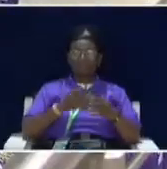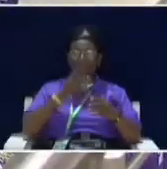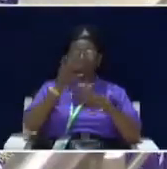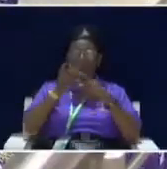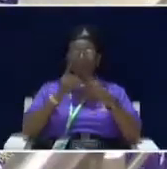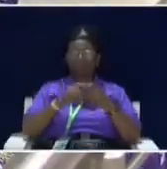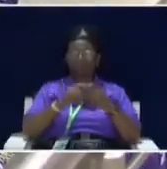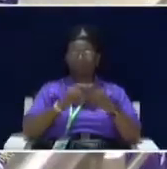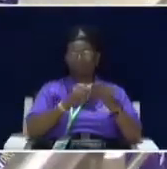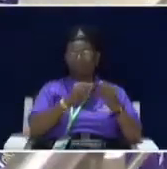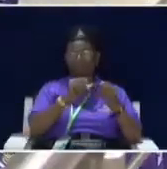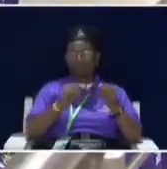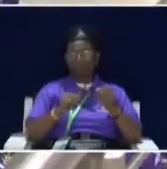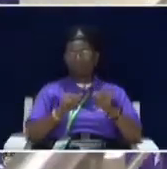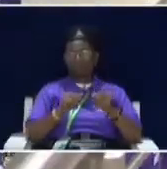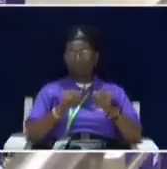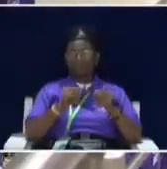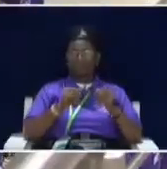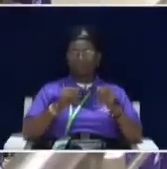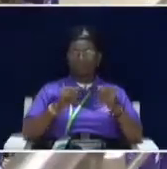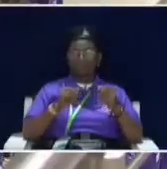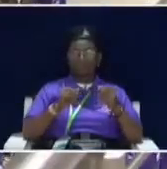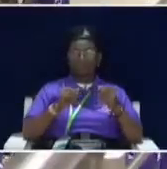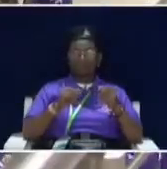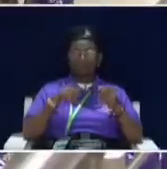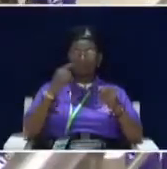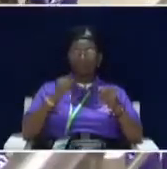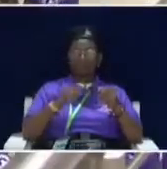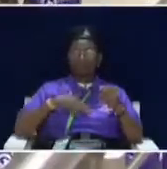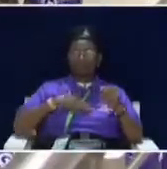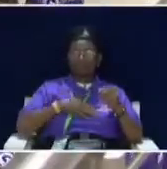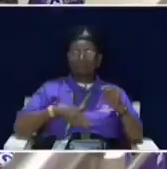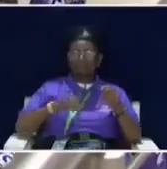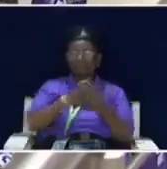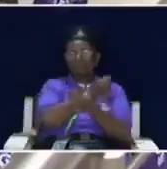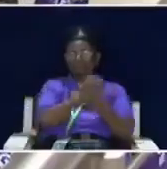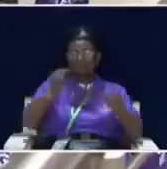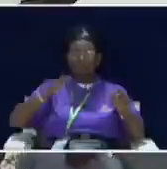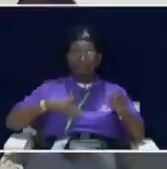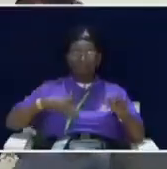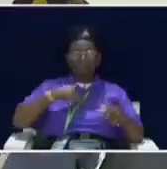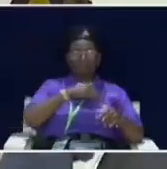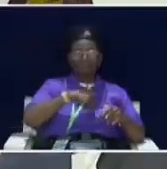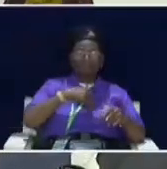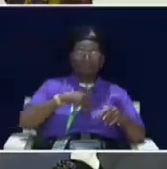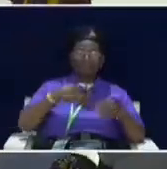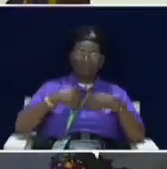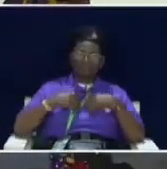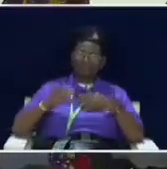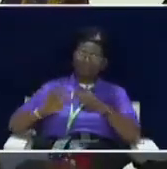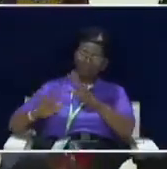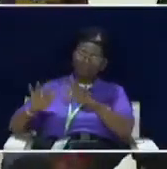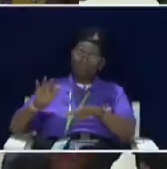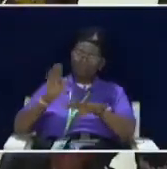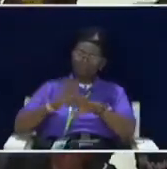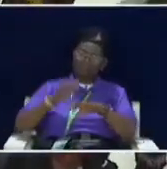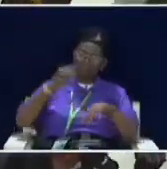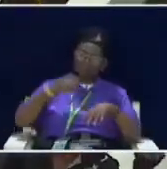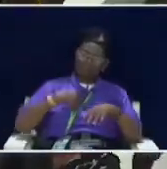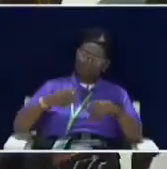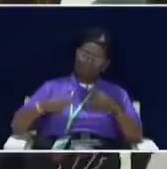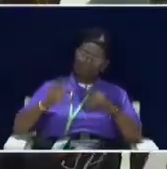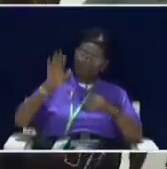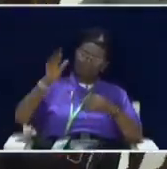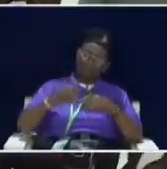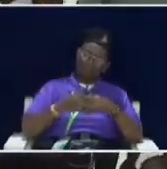Almighty God. Say, please save my soul. Have mercy on me. Let your